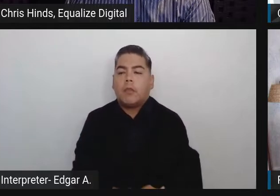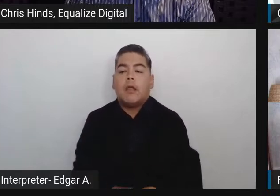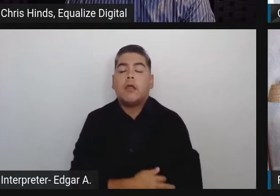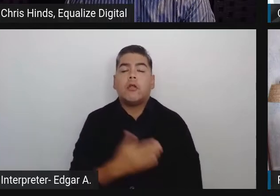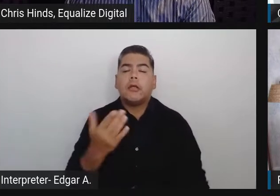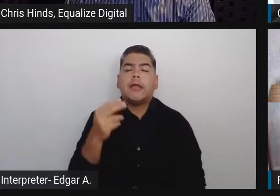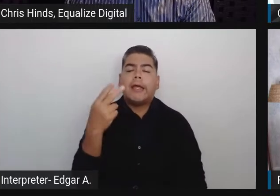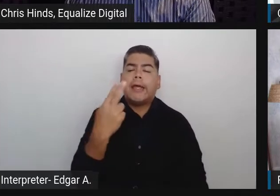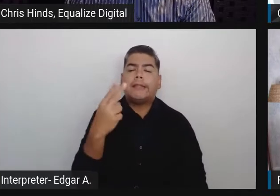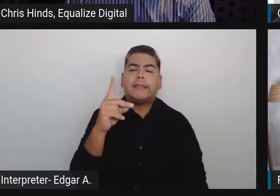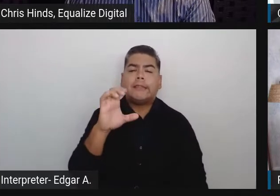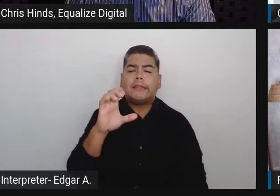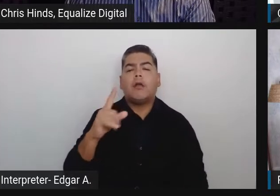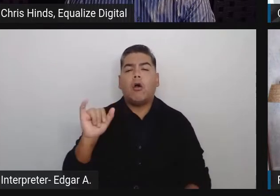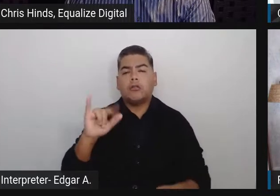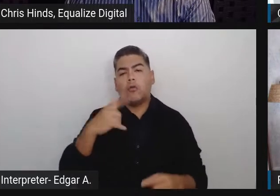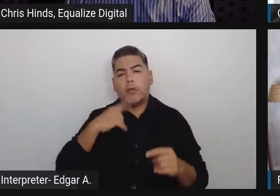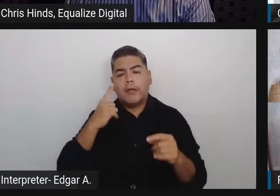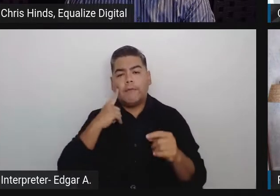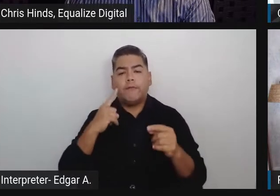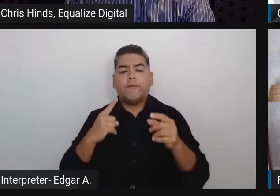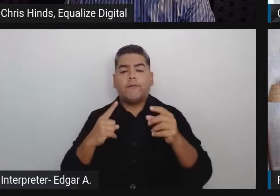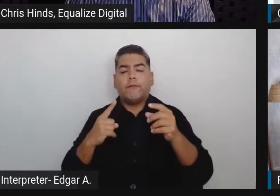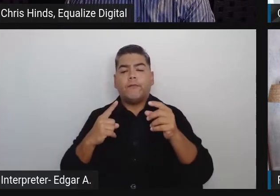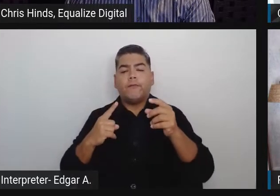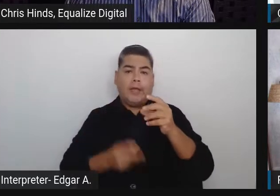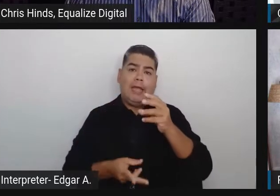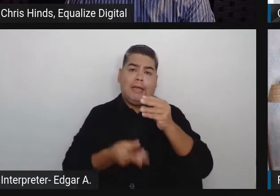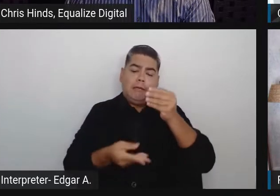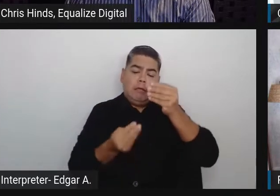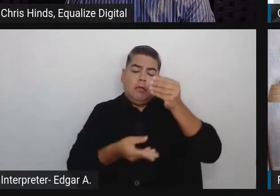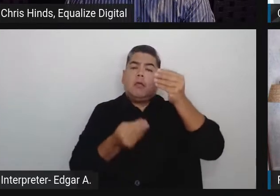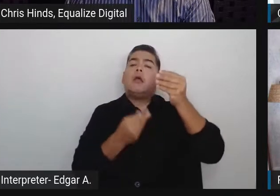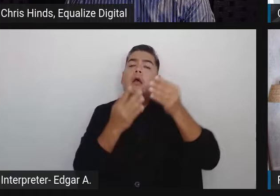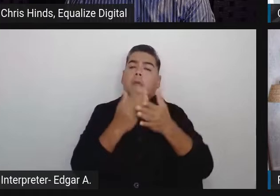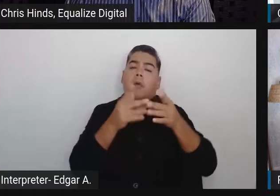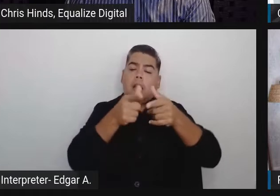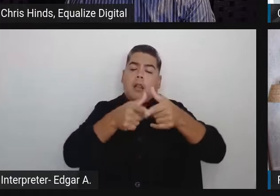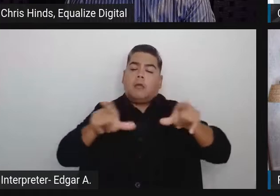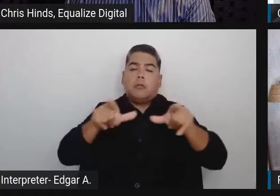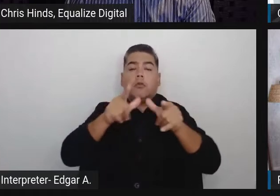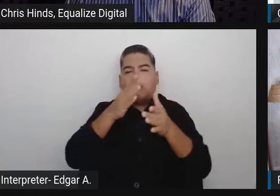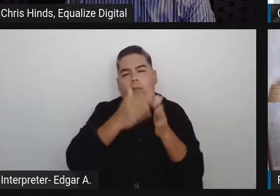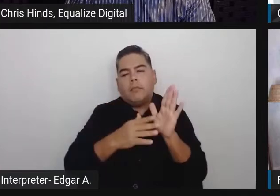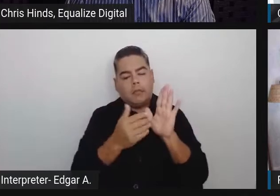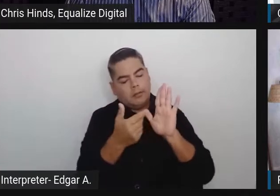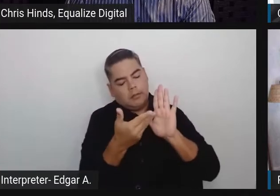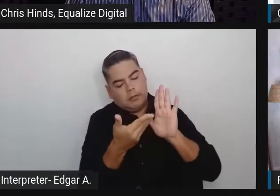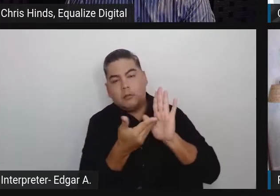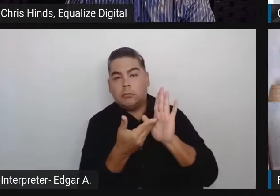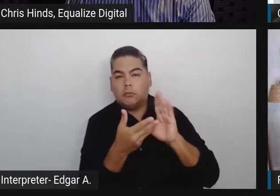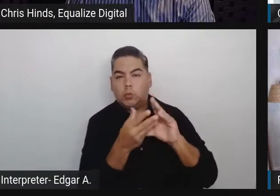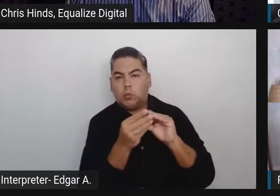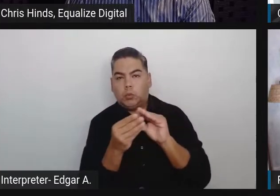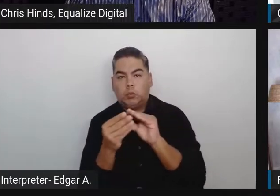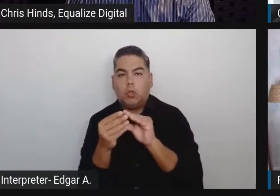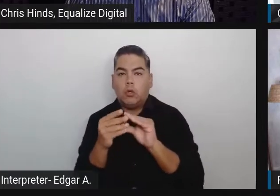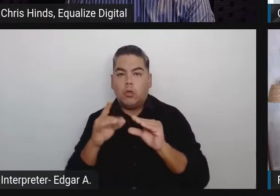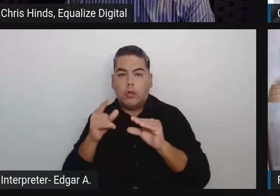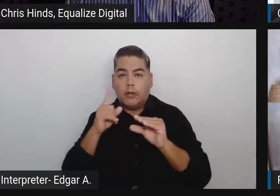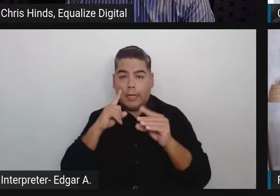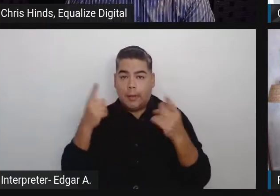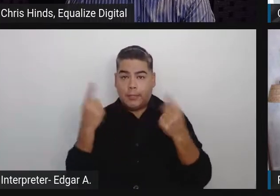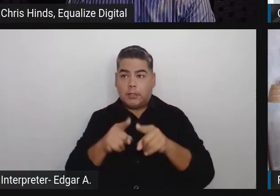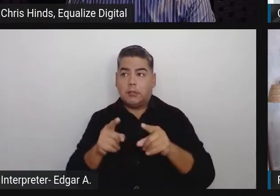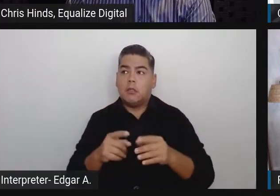is actually putting language in the contract that shifts the power in that decision, right? So you talked about